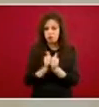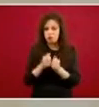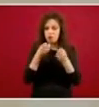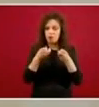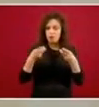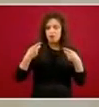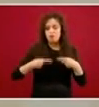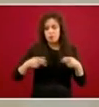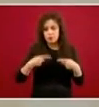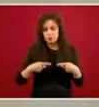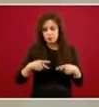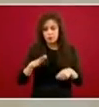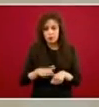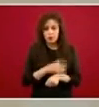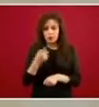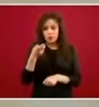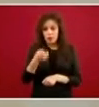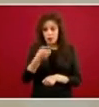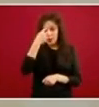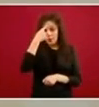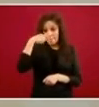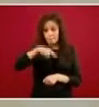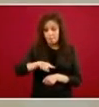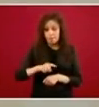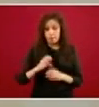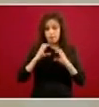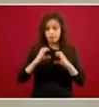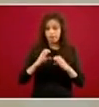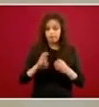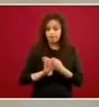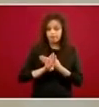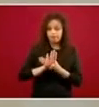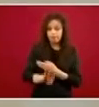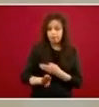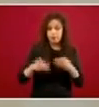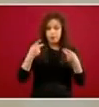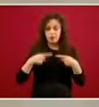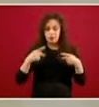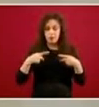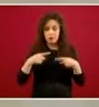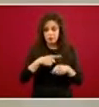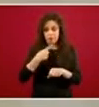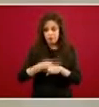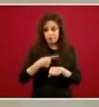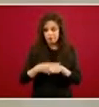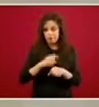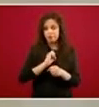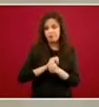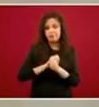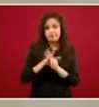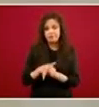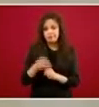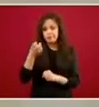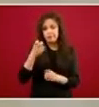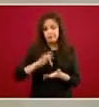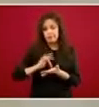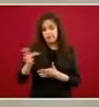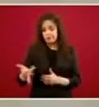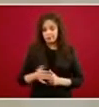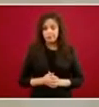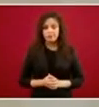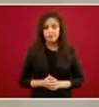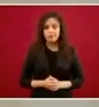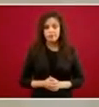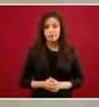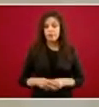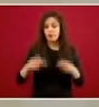be empathetic and to show solidarity with our doctors and nurses who are at the front line of this battle